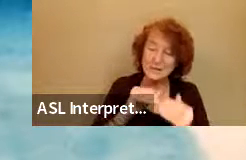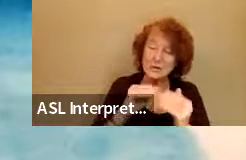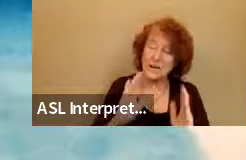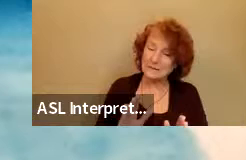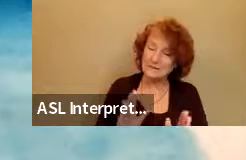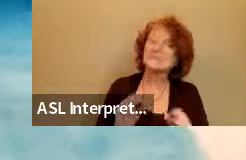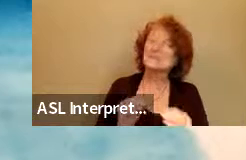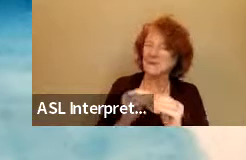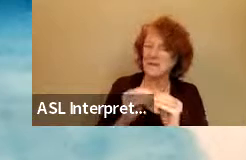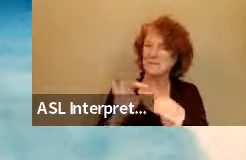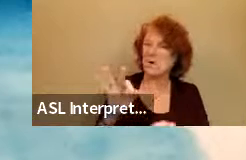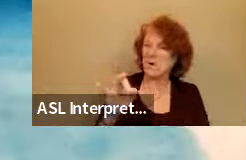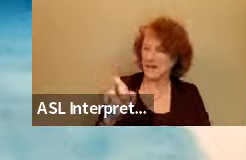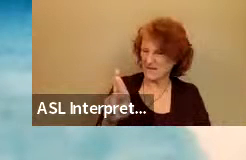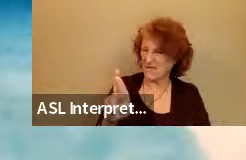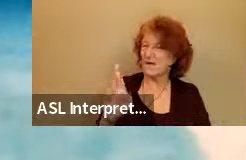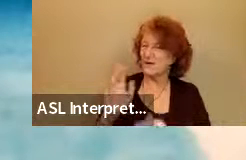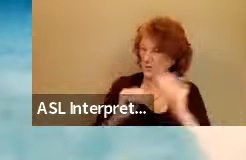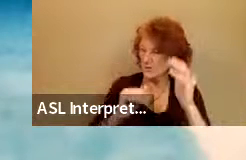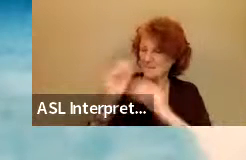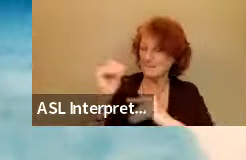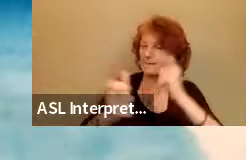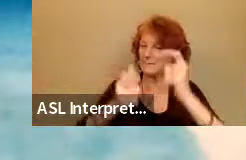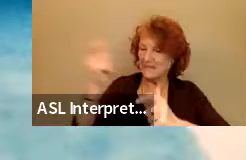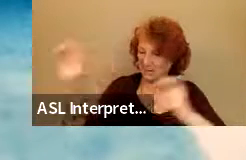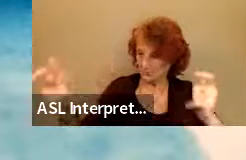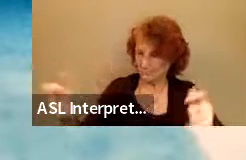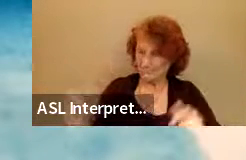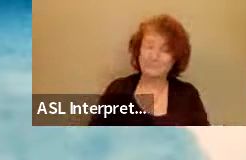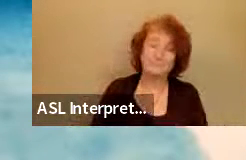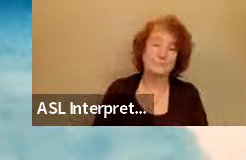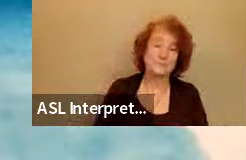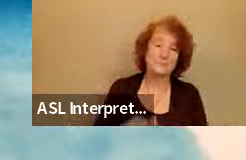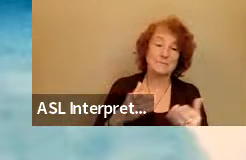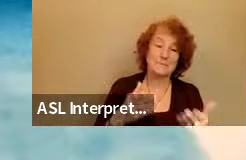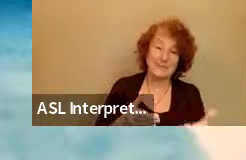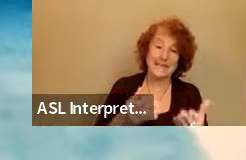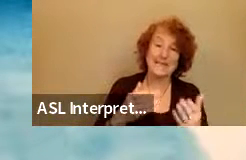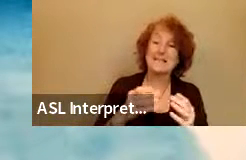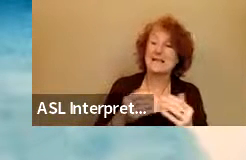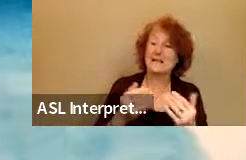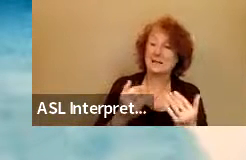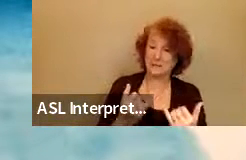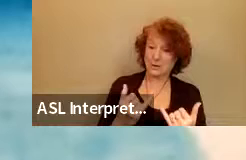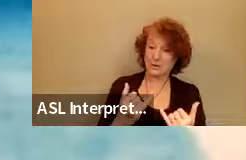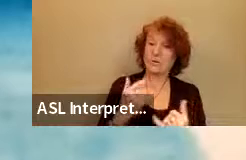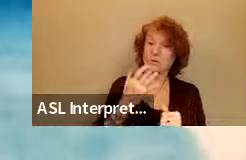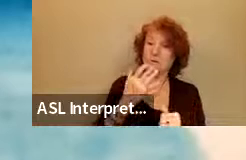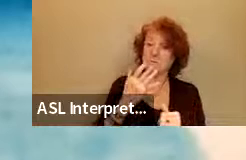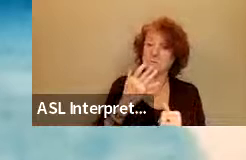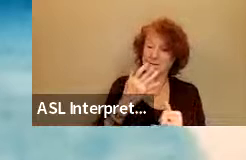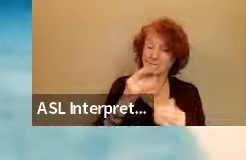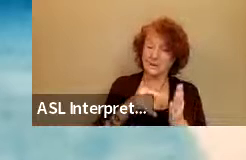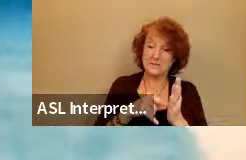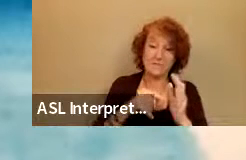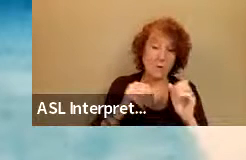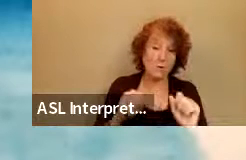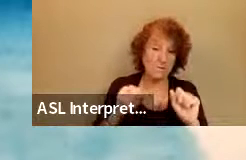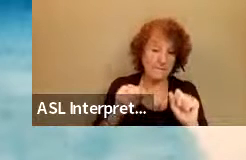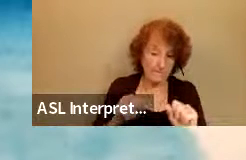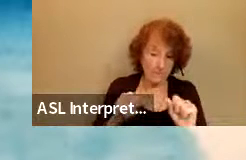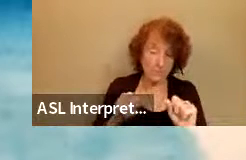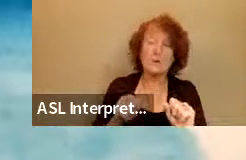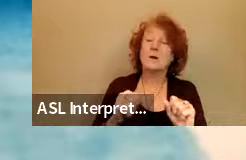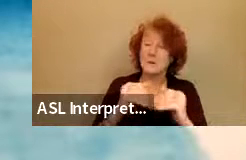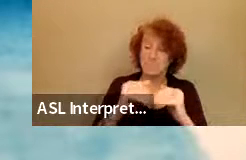building. We just want to take that existing preference for affordable senior housing and extend it to all types of affordable